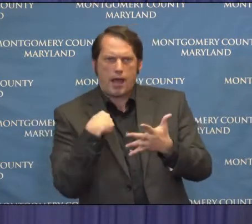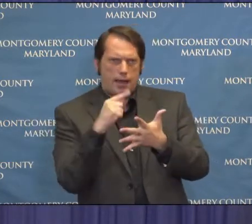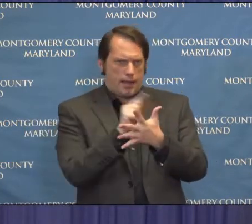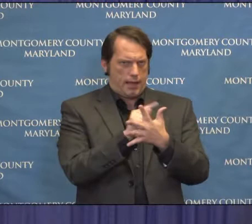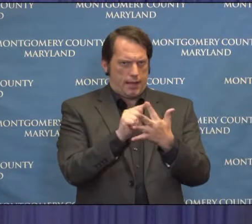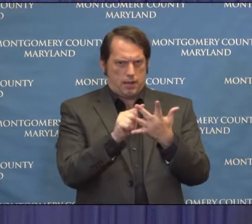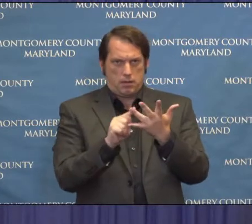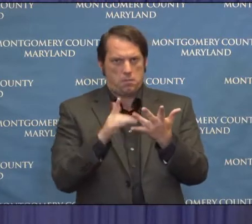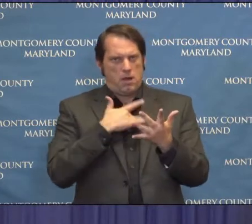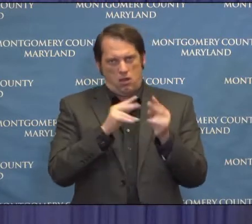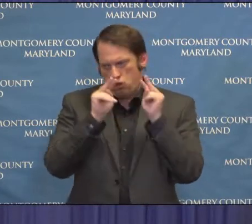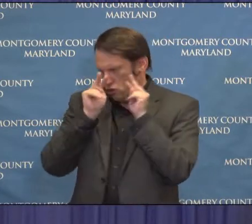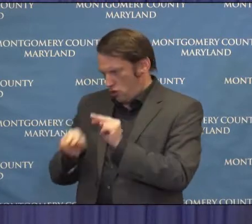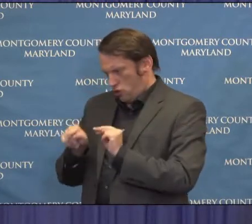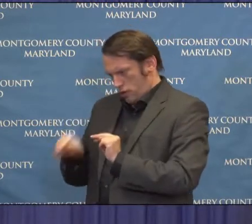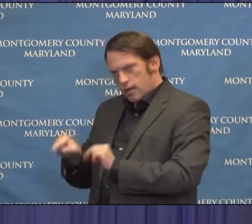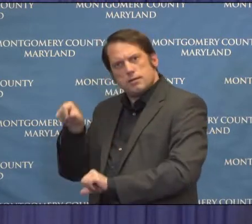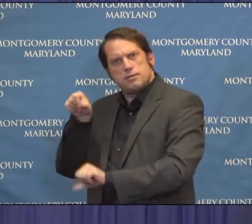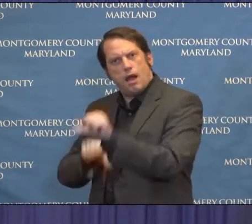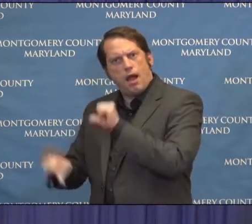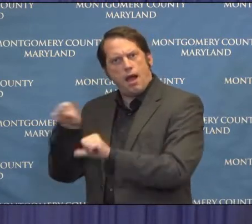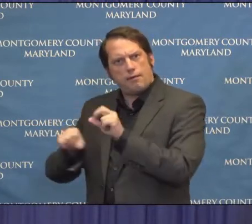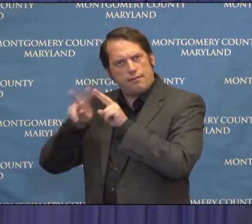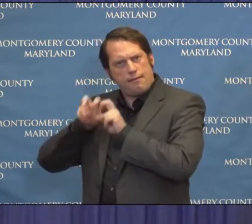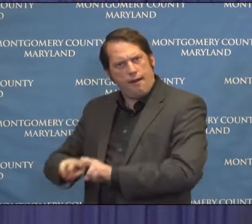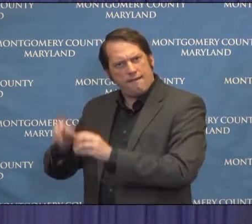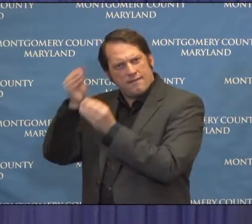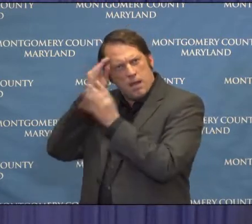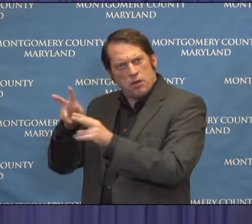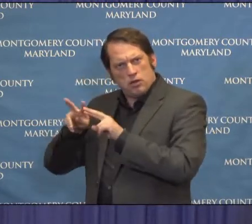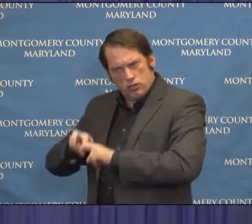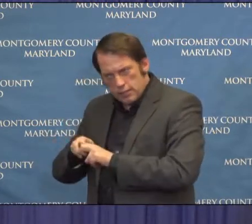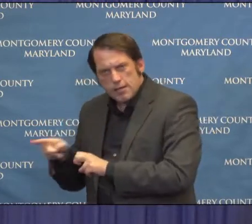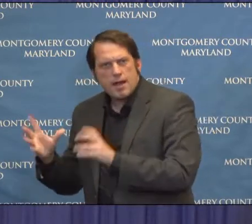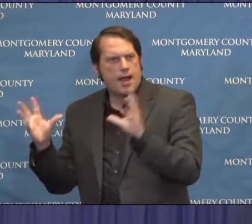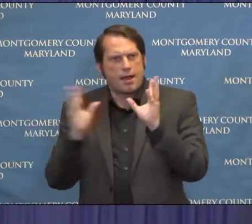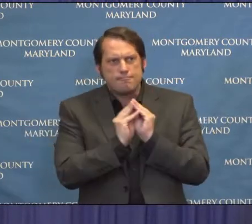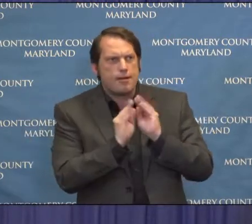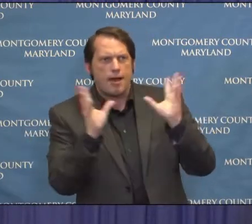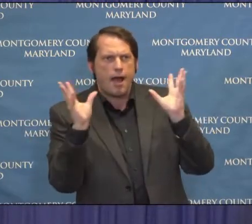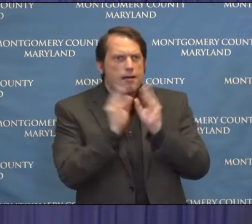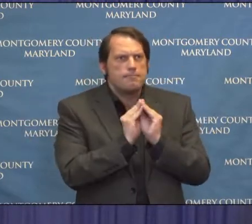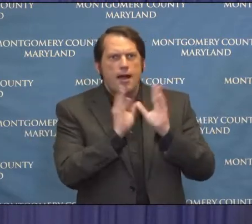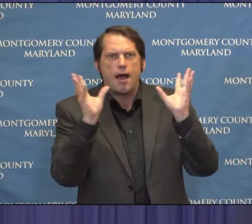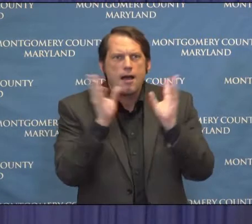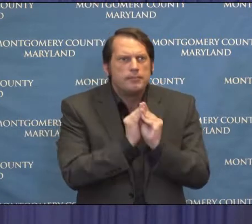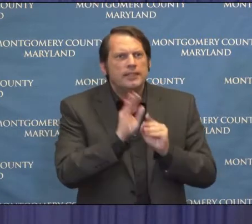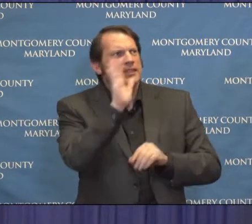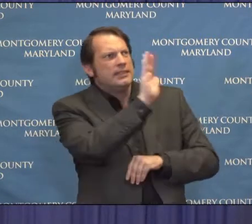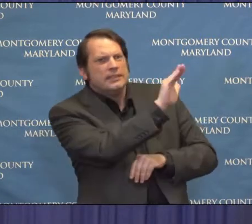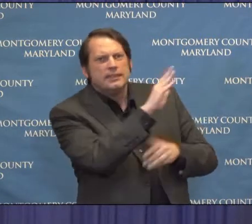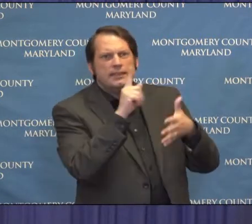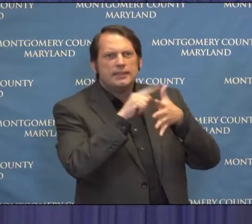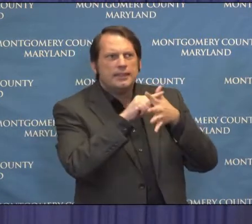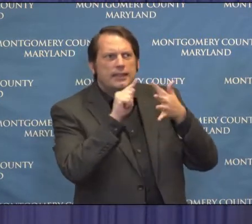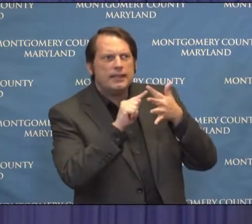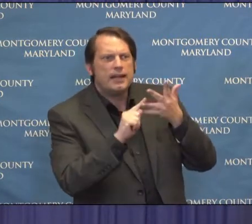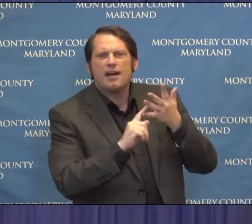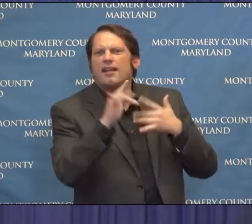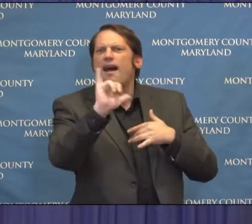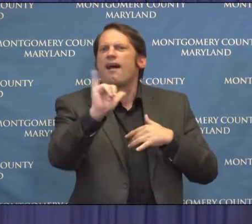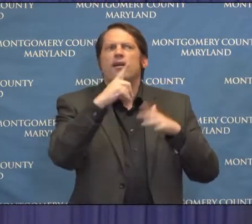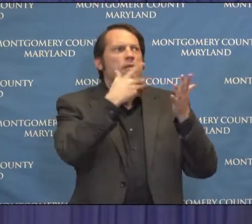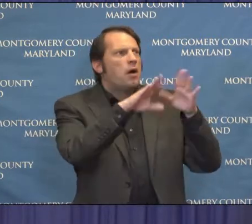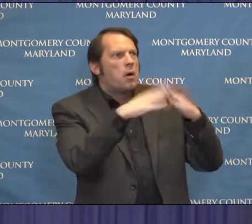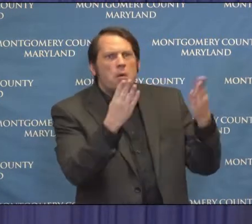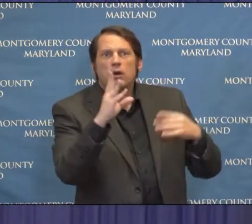today, and when he was asked the question about when he was going to open up, he was very clear that we would not be opening up in a